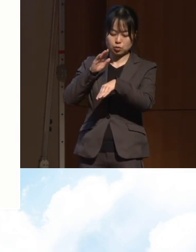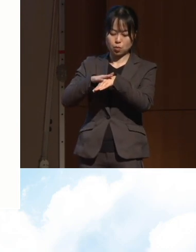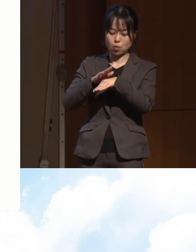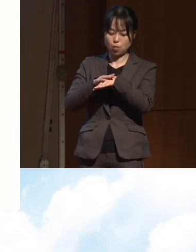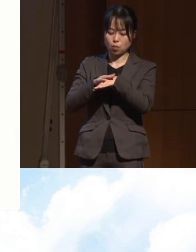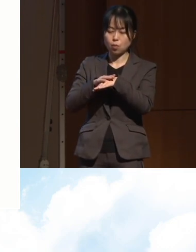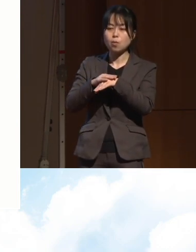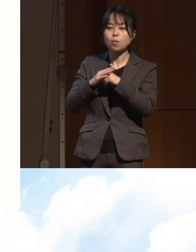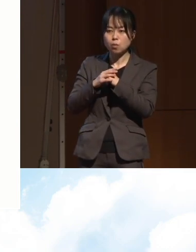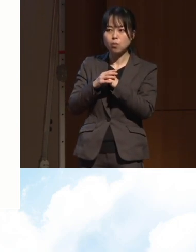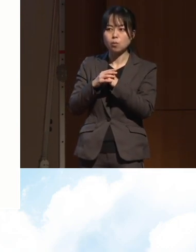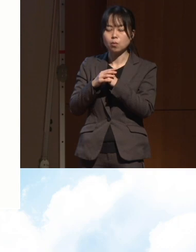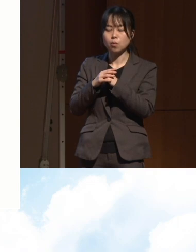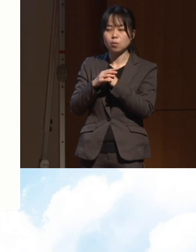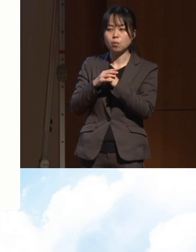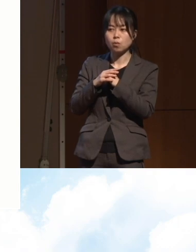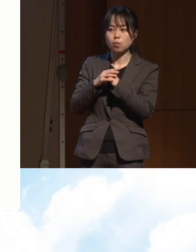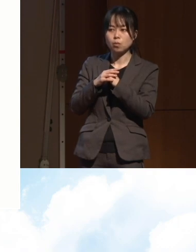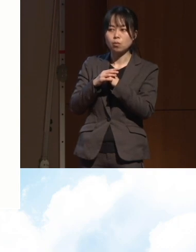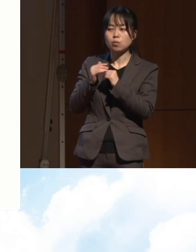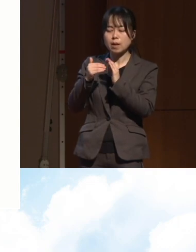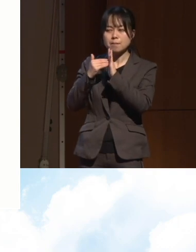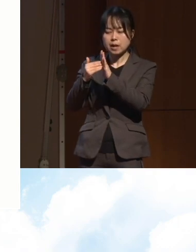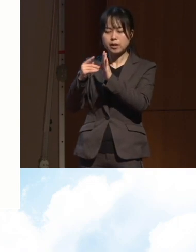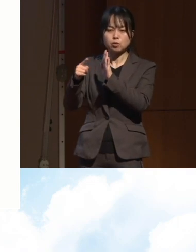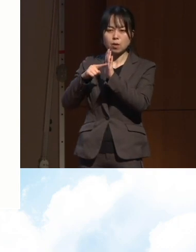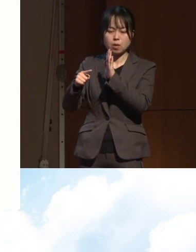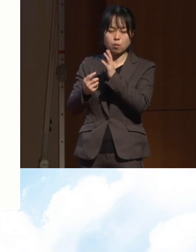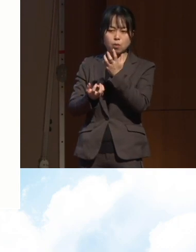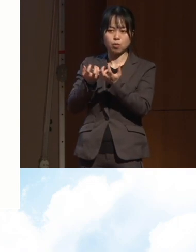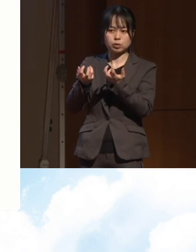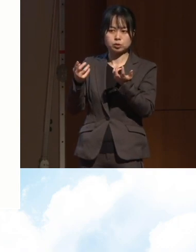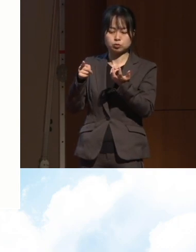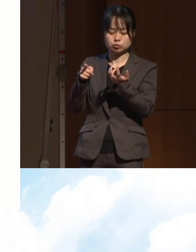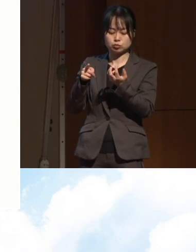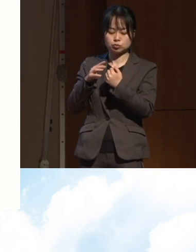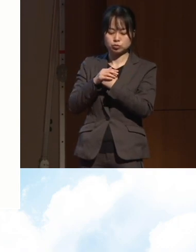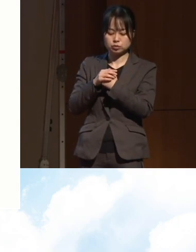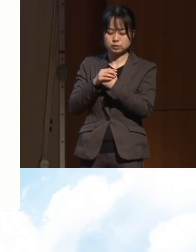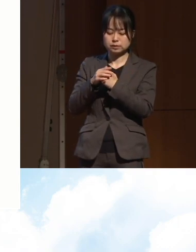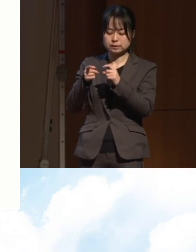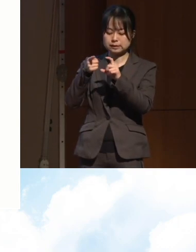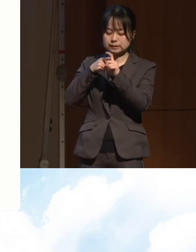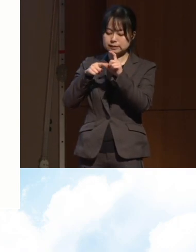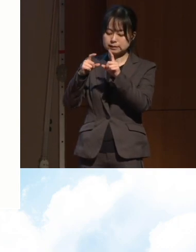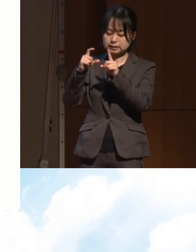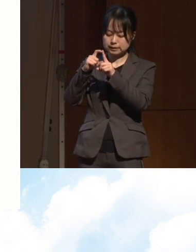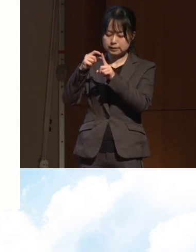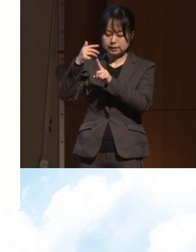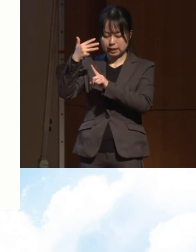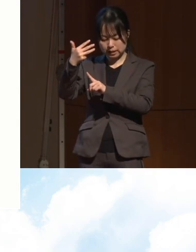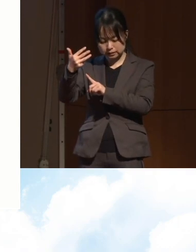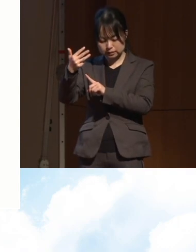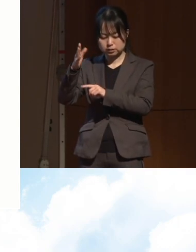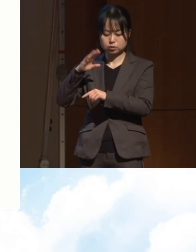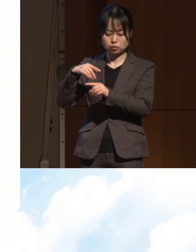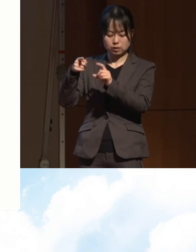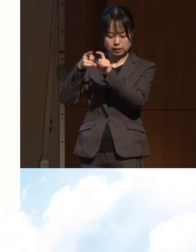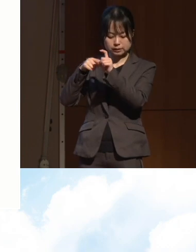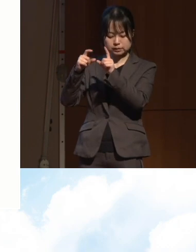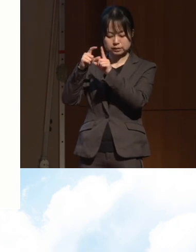get cellular responses in the form of CD8 or CD4 T cells, and also antibody